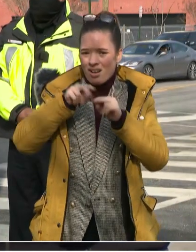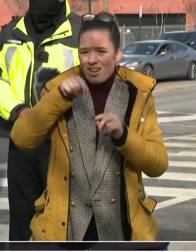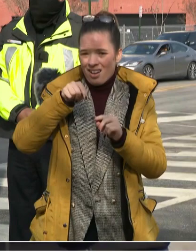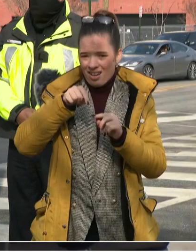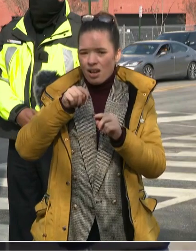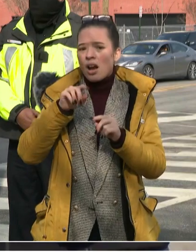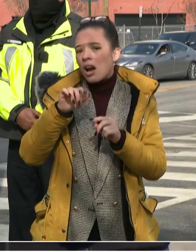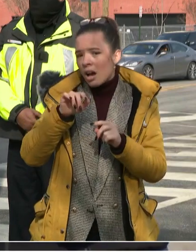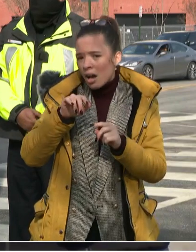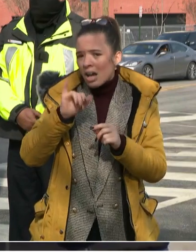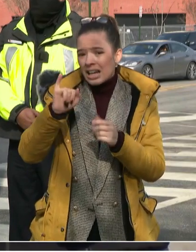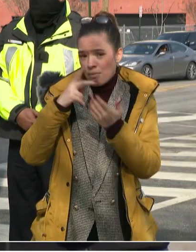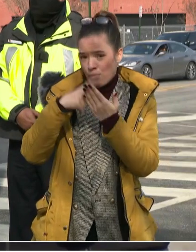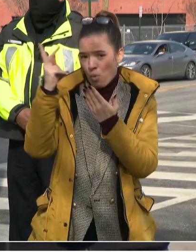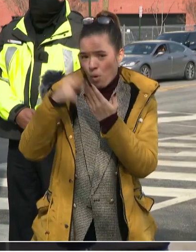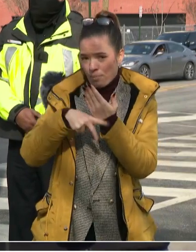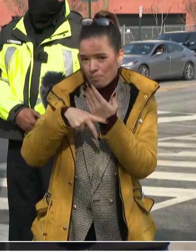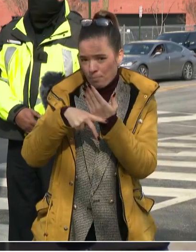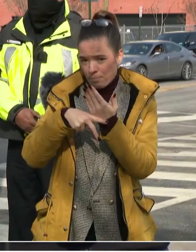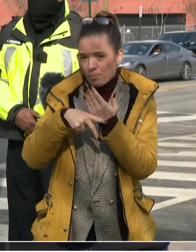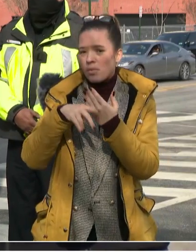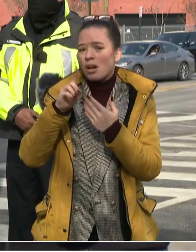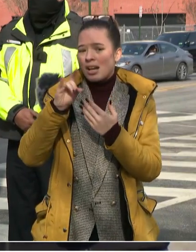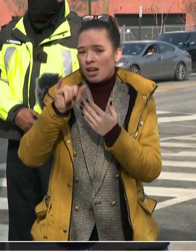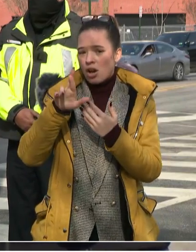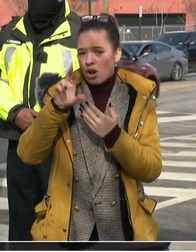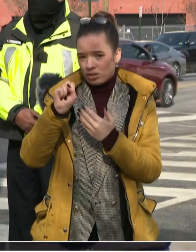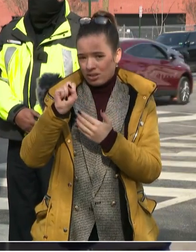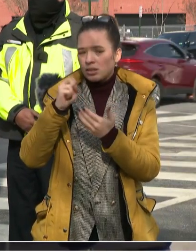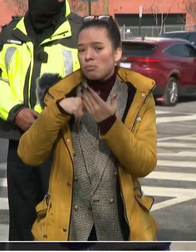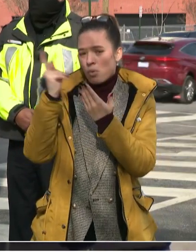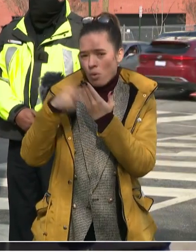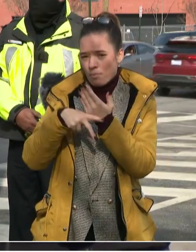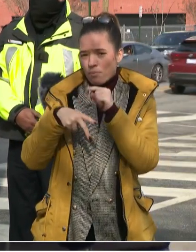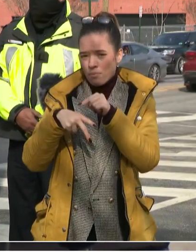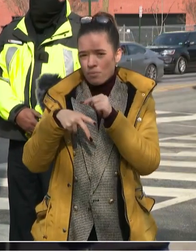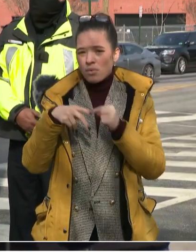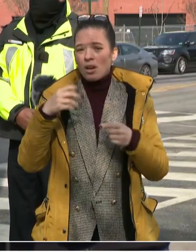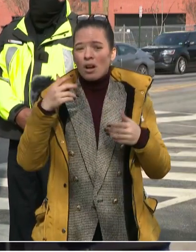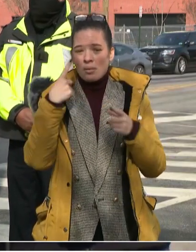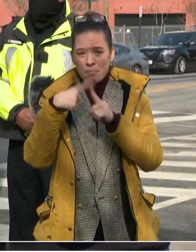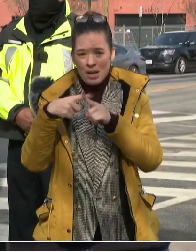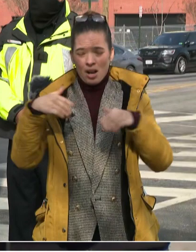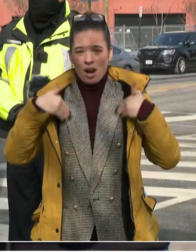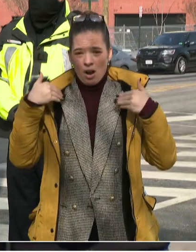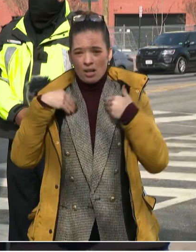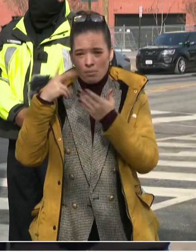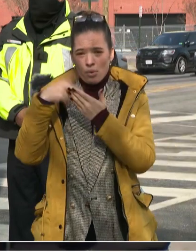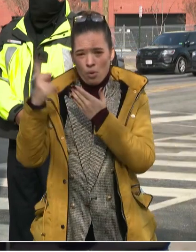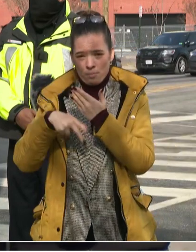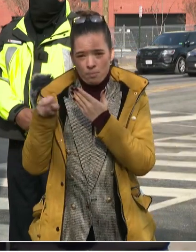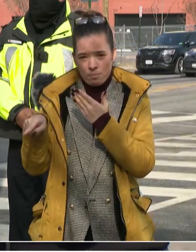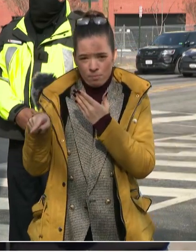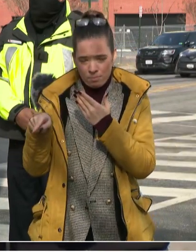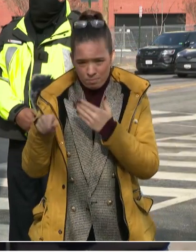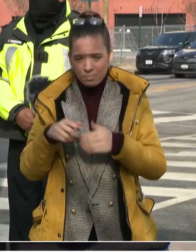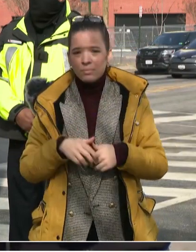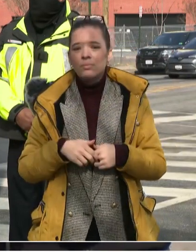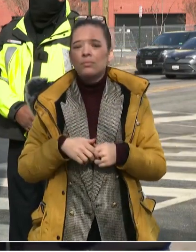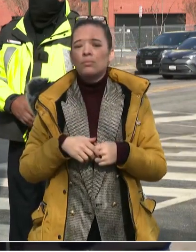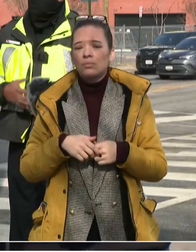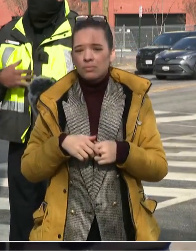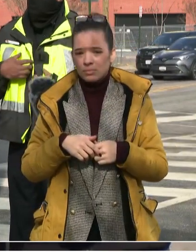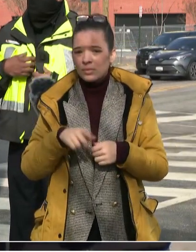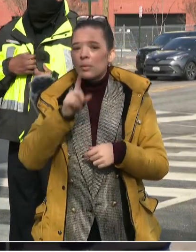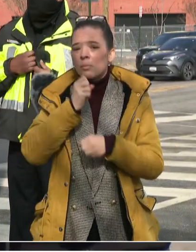services programs. And you've heard the chief talk to you already. We're also making sure and looking